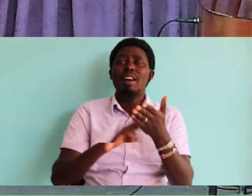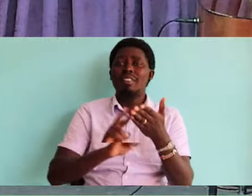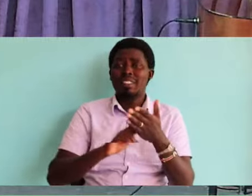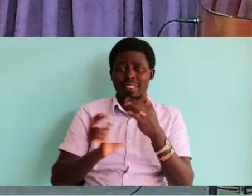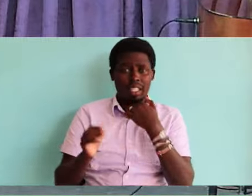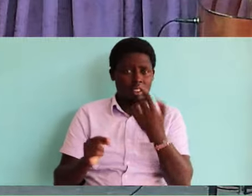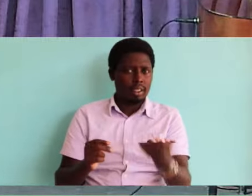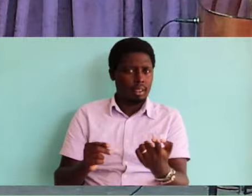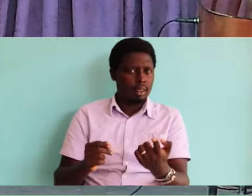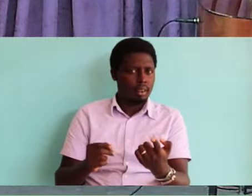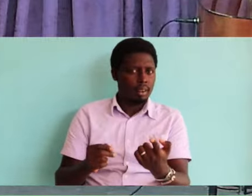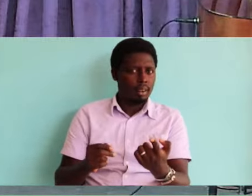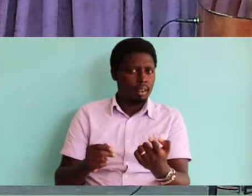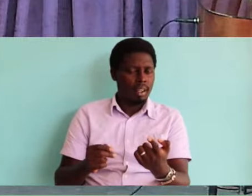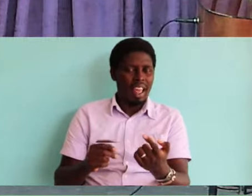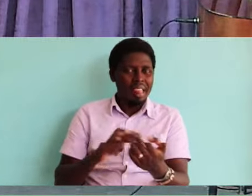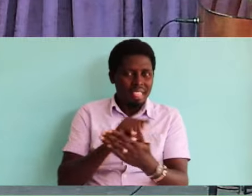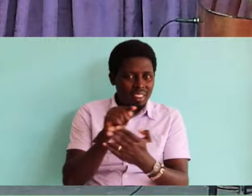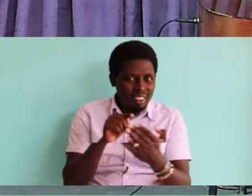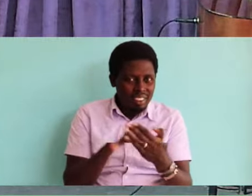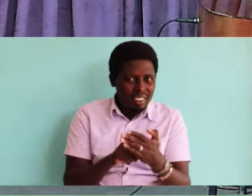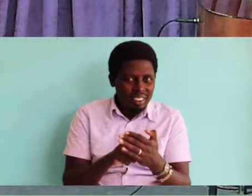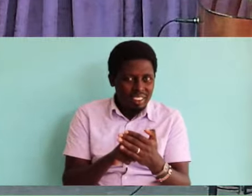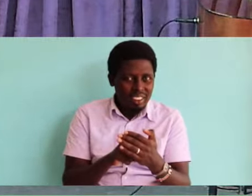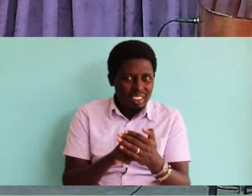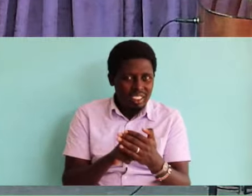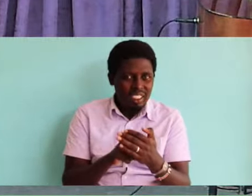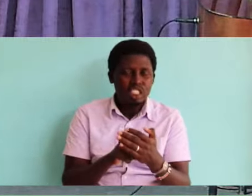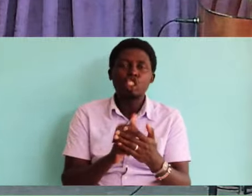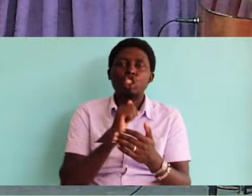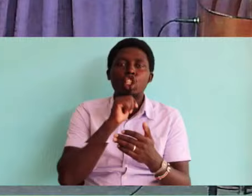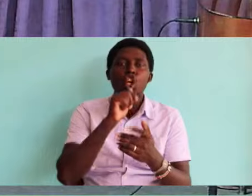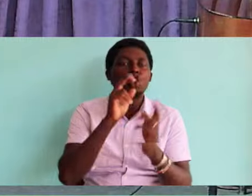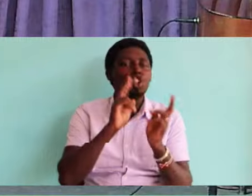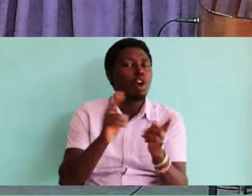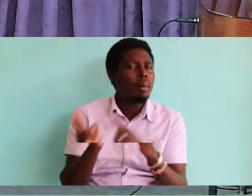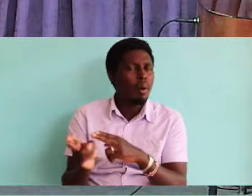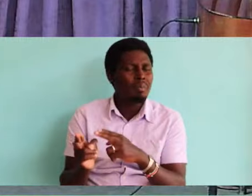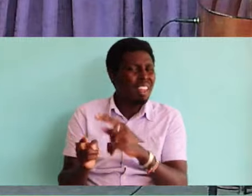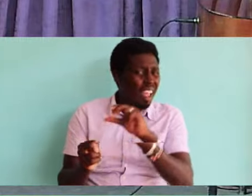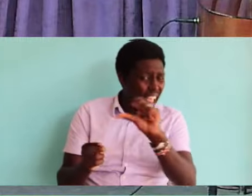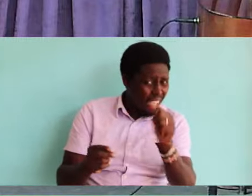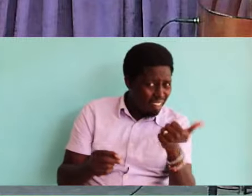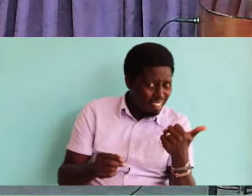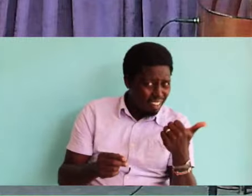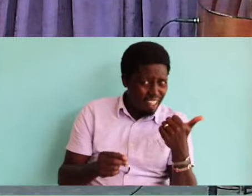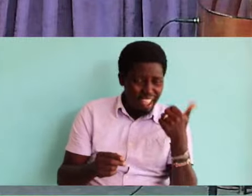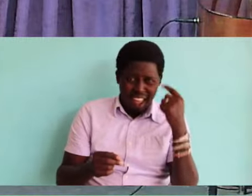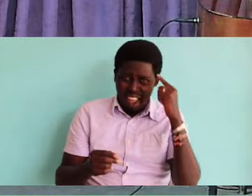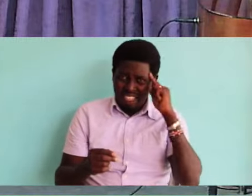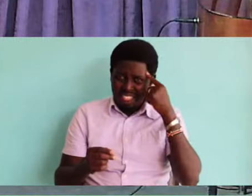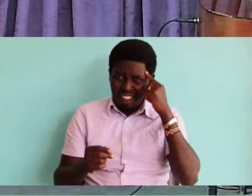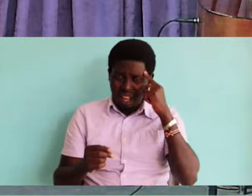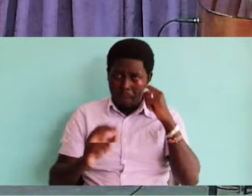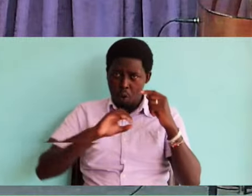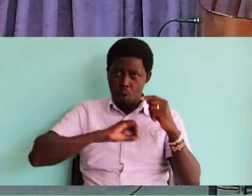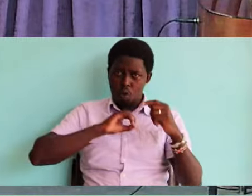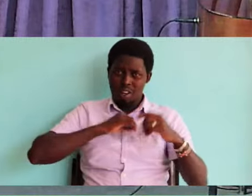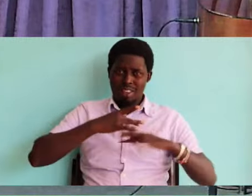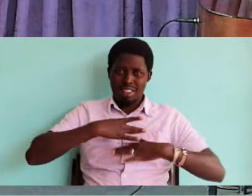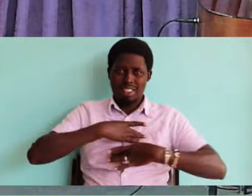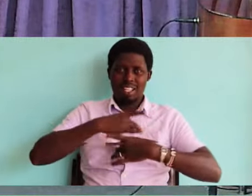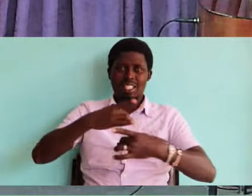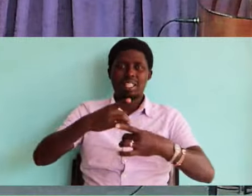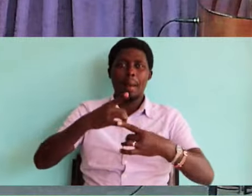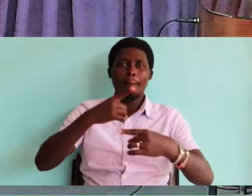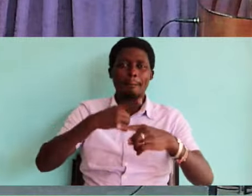that this is like unusual, that others mind their own interest, but these ones,